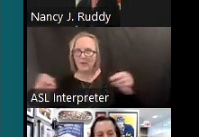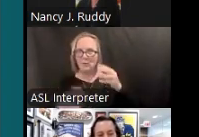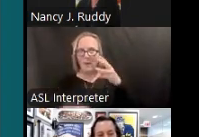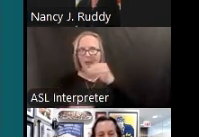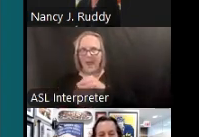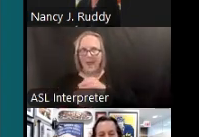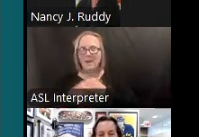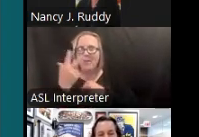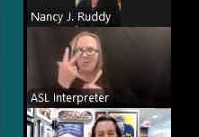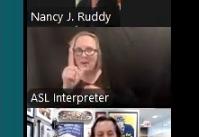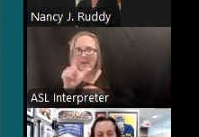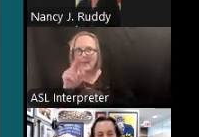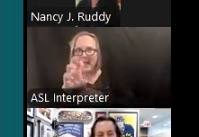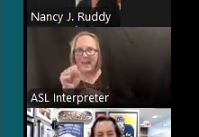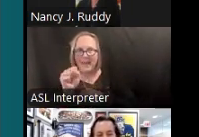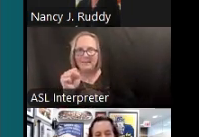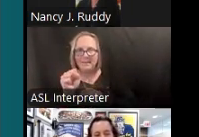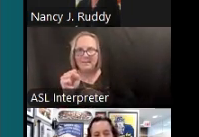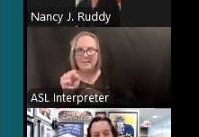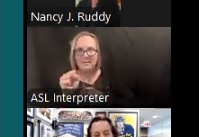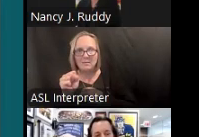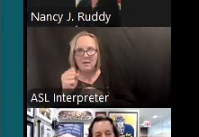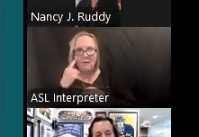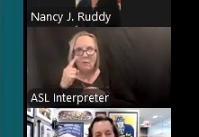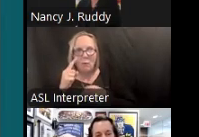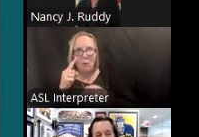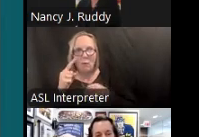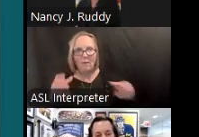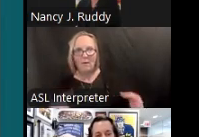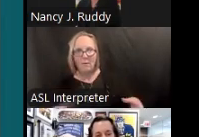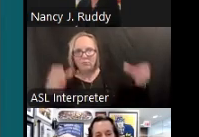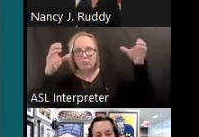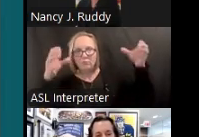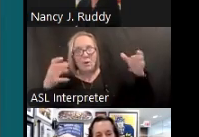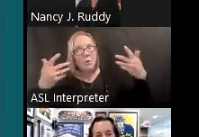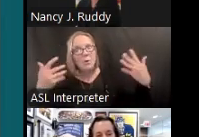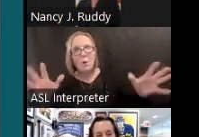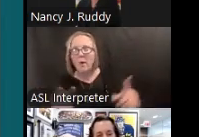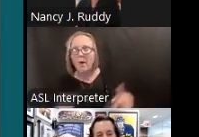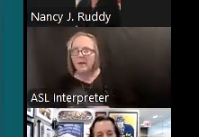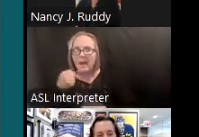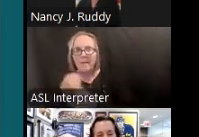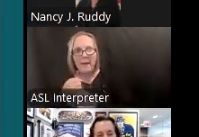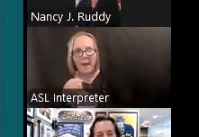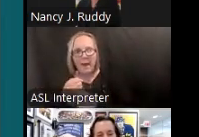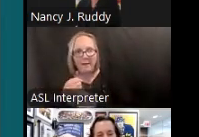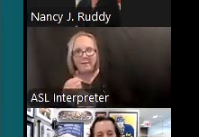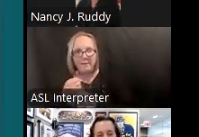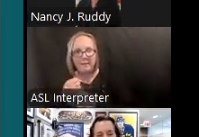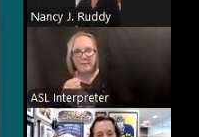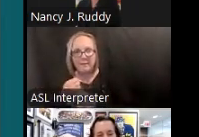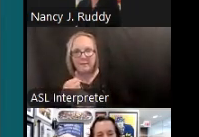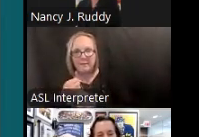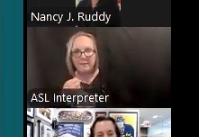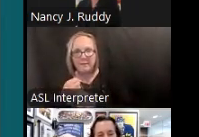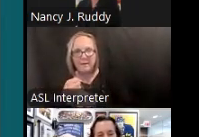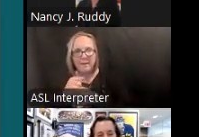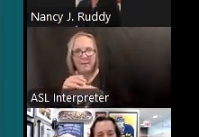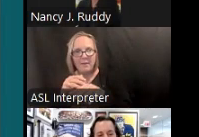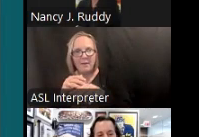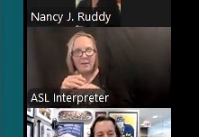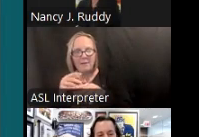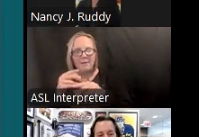will occur within the site boundaries so as not to negatively affect the two-way traffic pattern of 41st